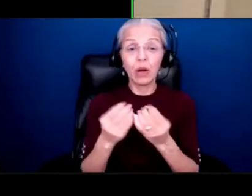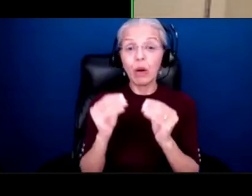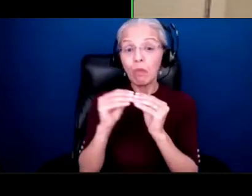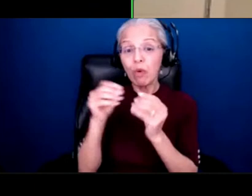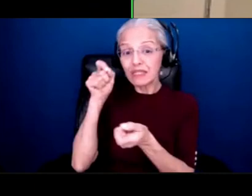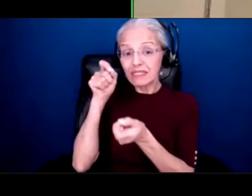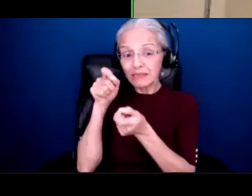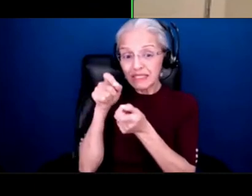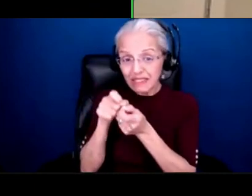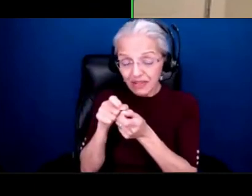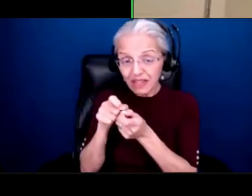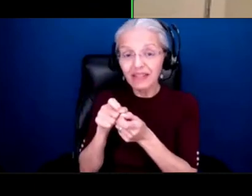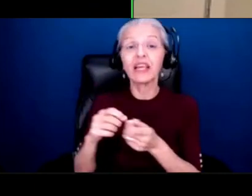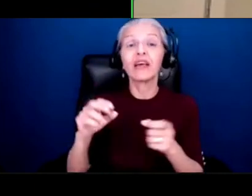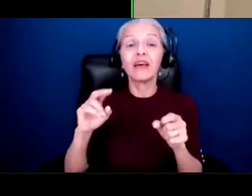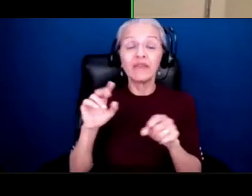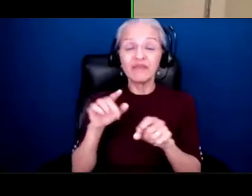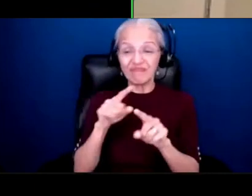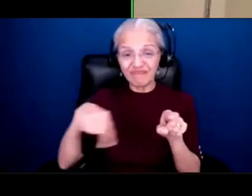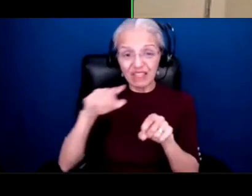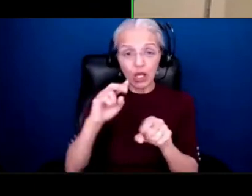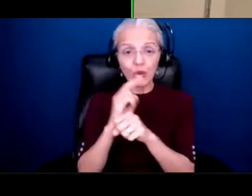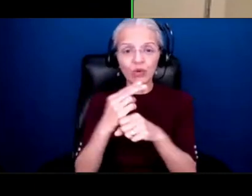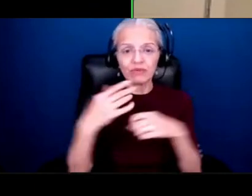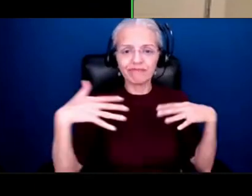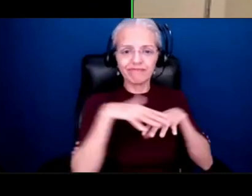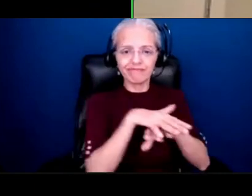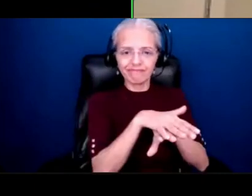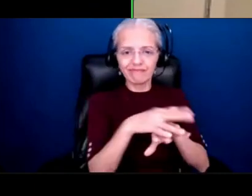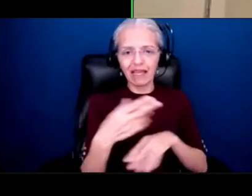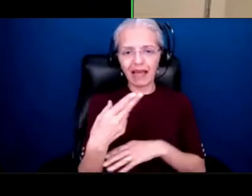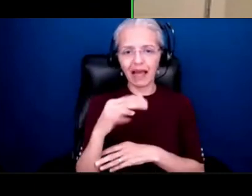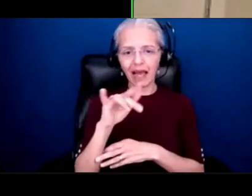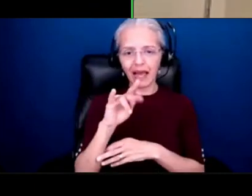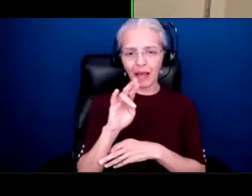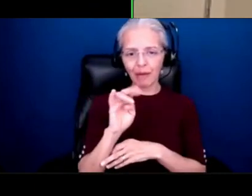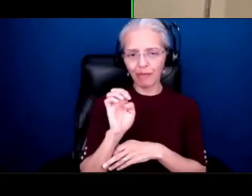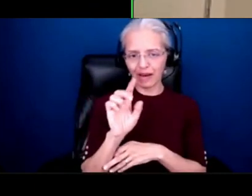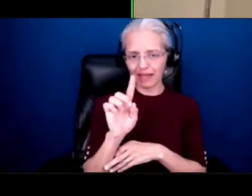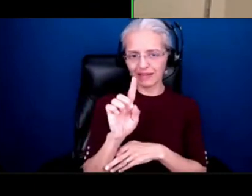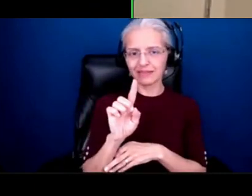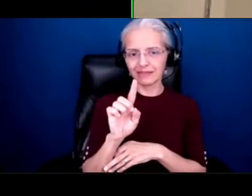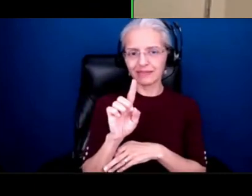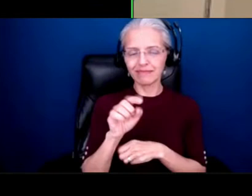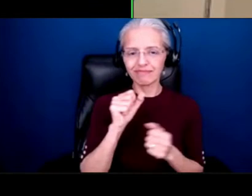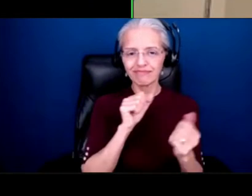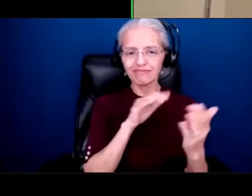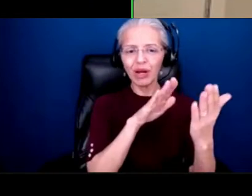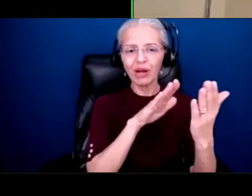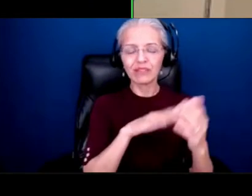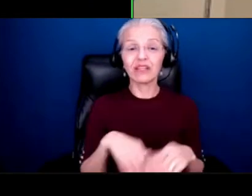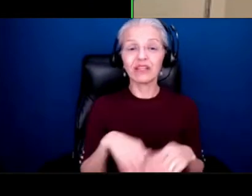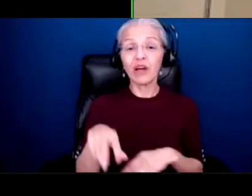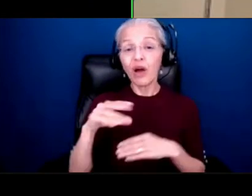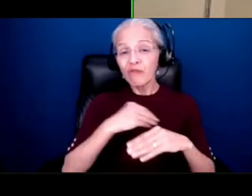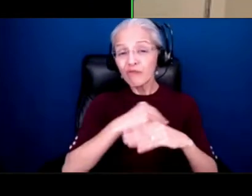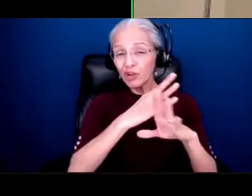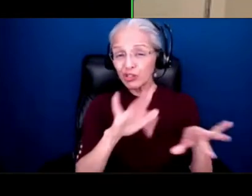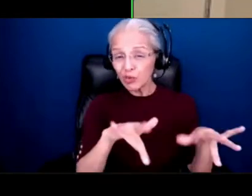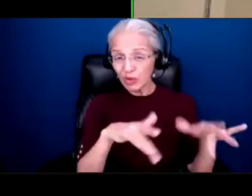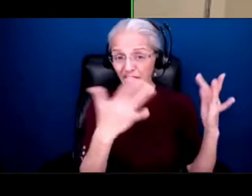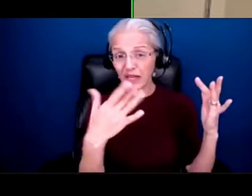hybrid methods or continually virtual planning, virtual events, especially